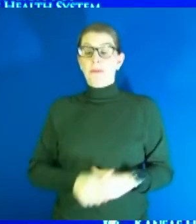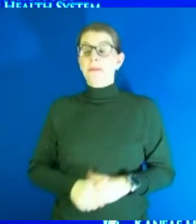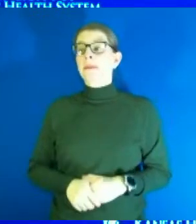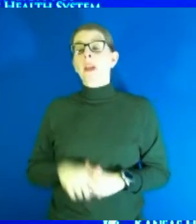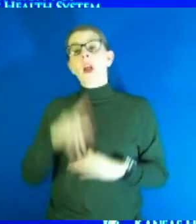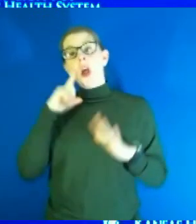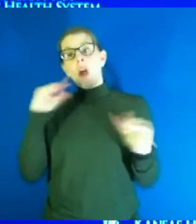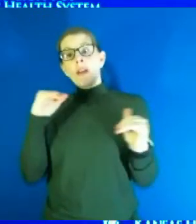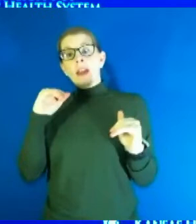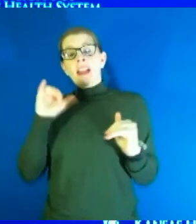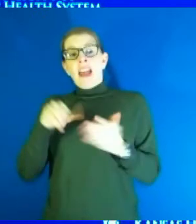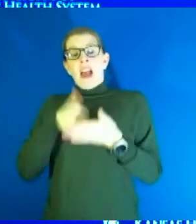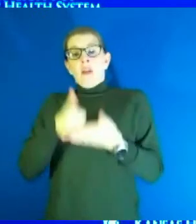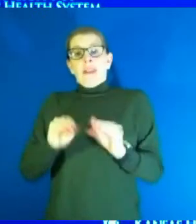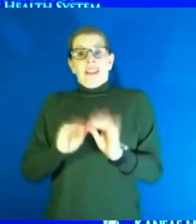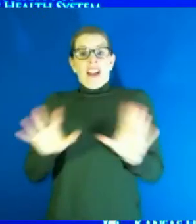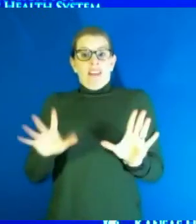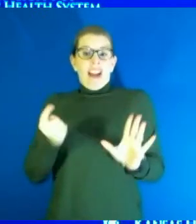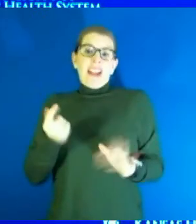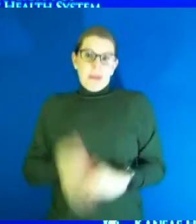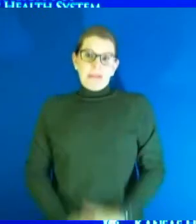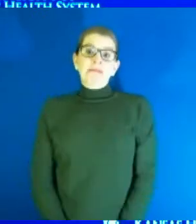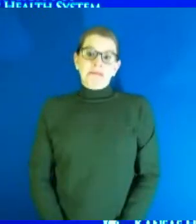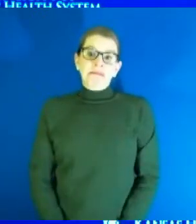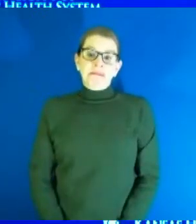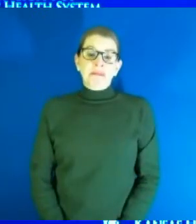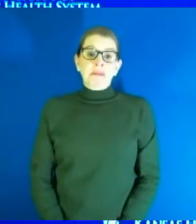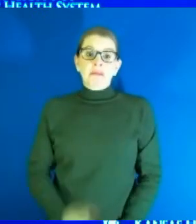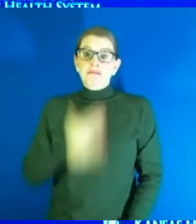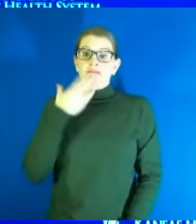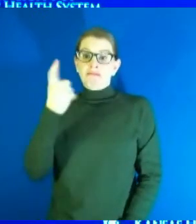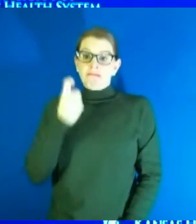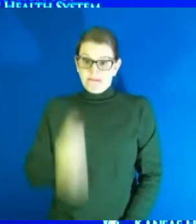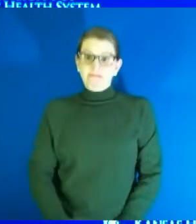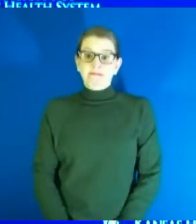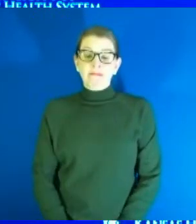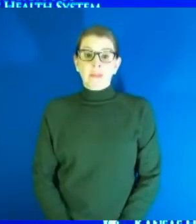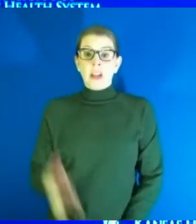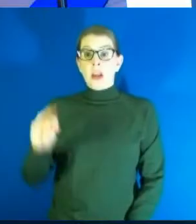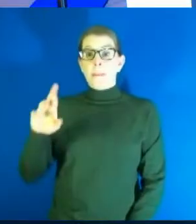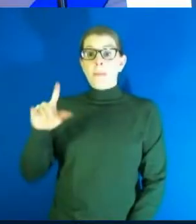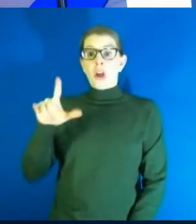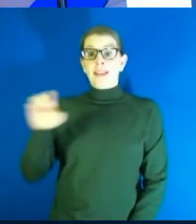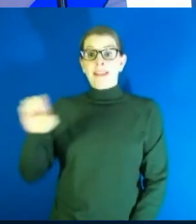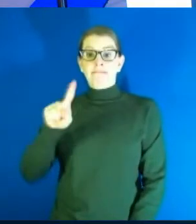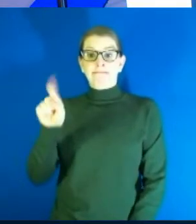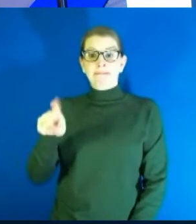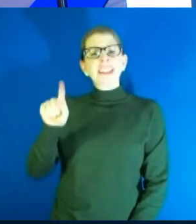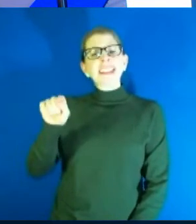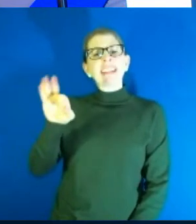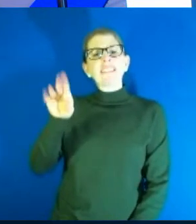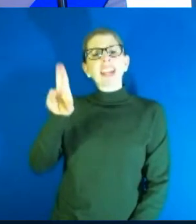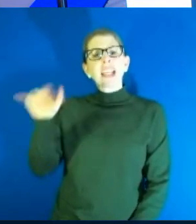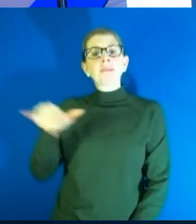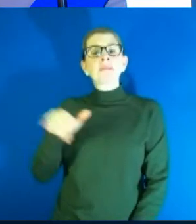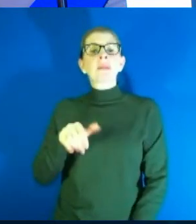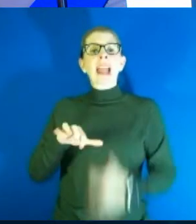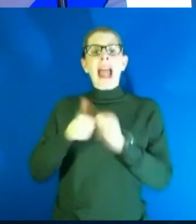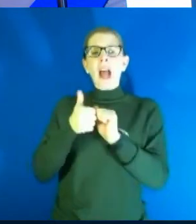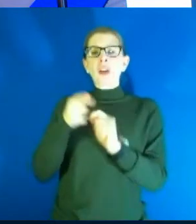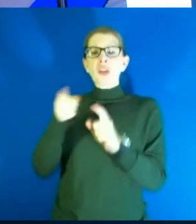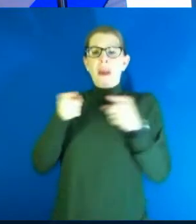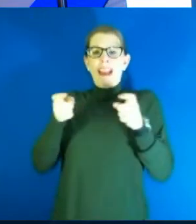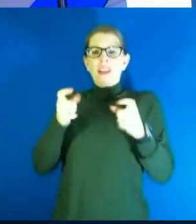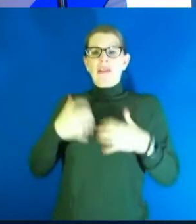helps clarify a little bit with that question. But that's a very good question. Marlene has a question for Tiffany. How do you handle angry